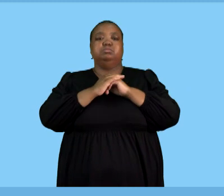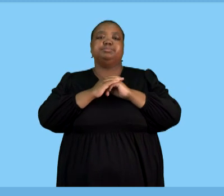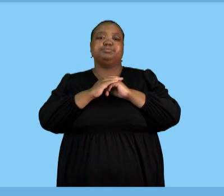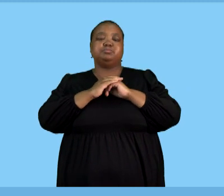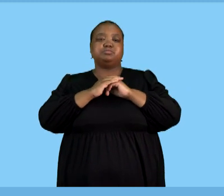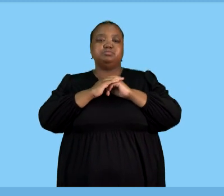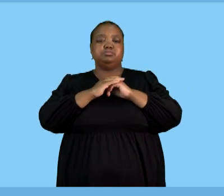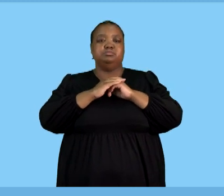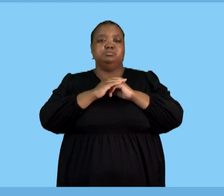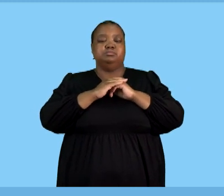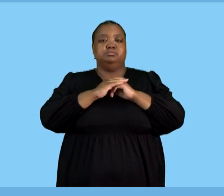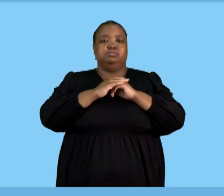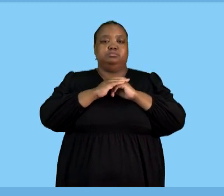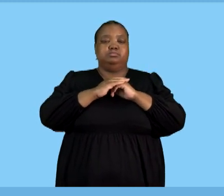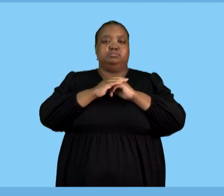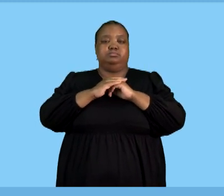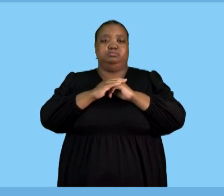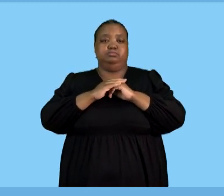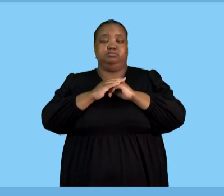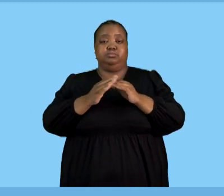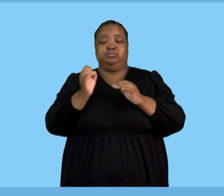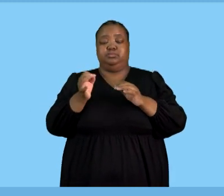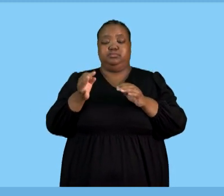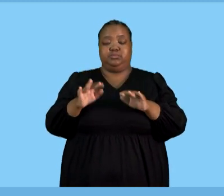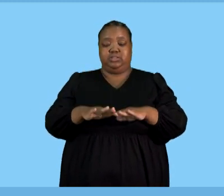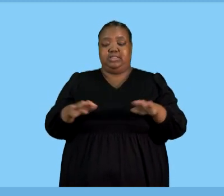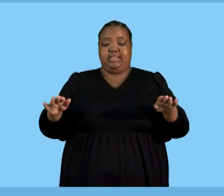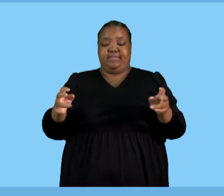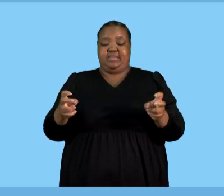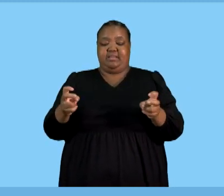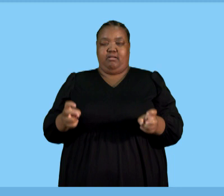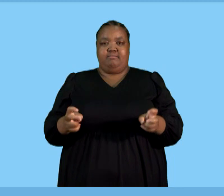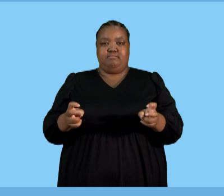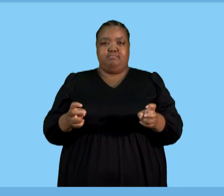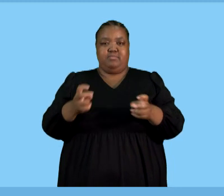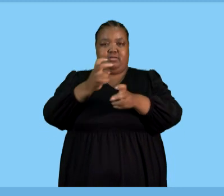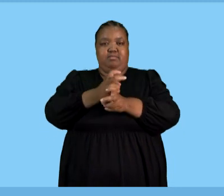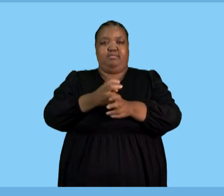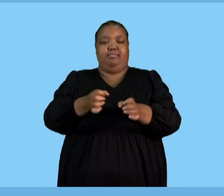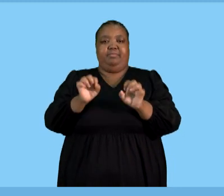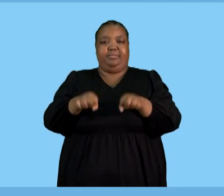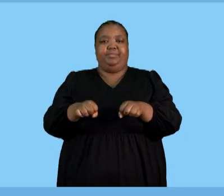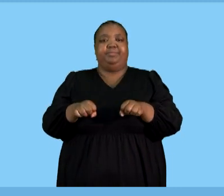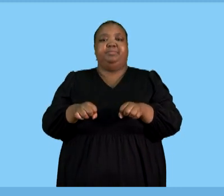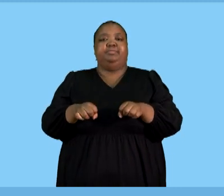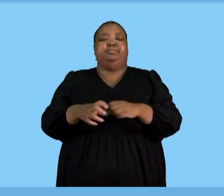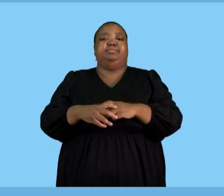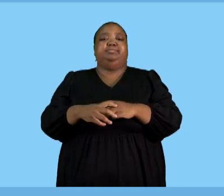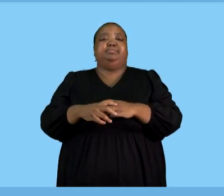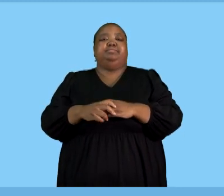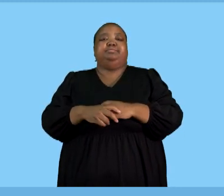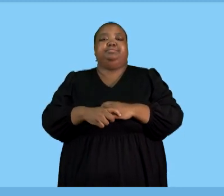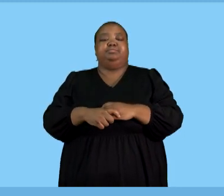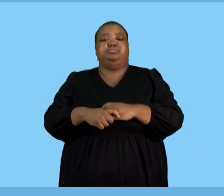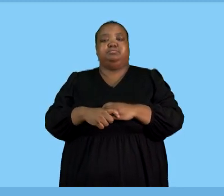other and equidistant away from each other. However, if the surface was a rough surface,